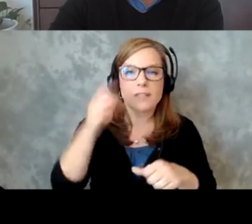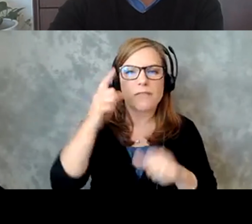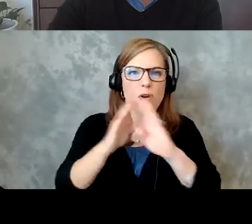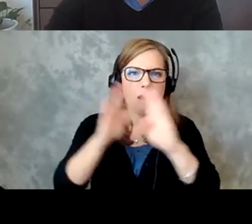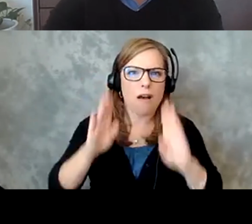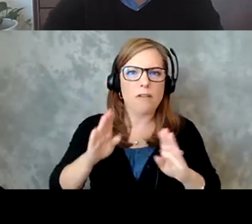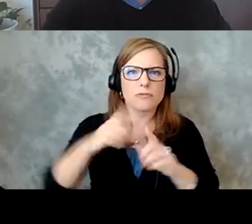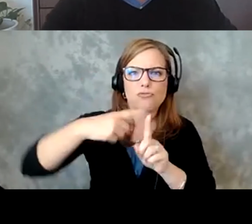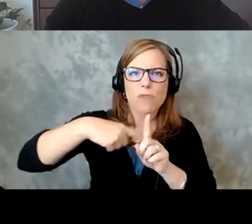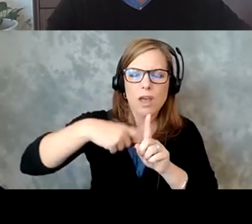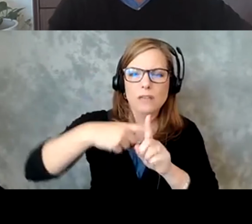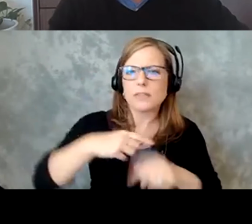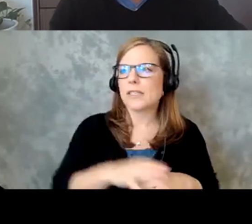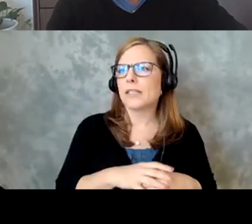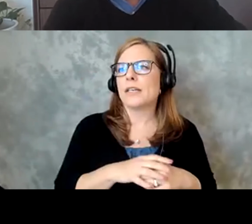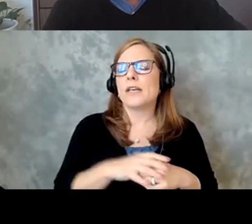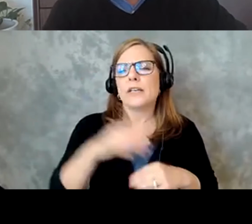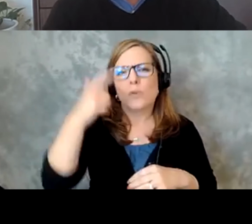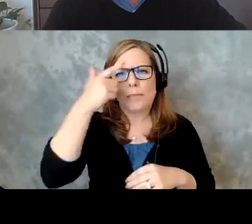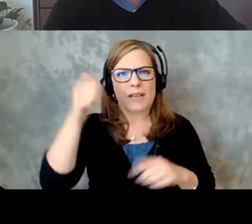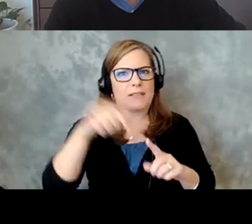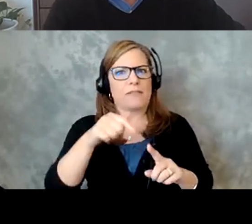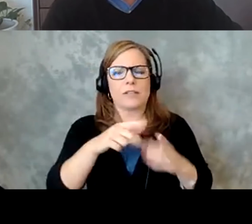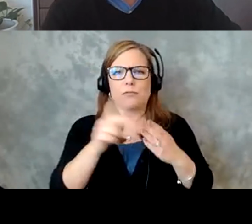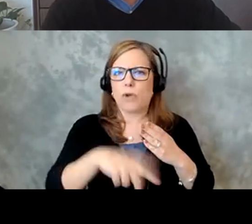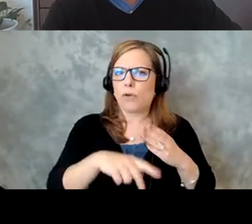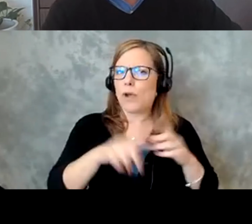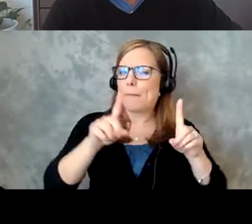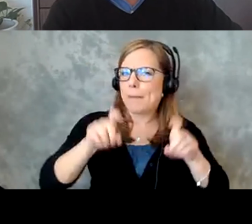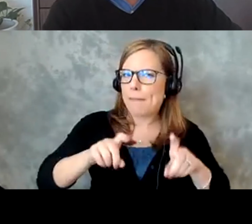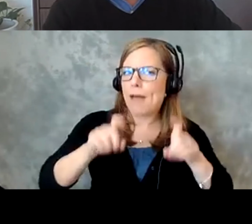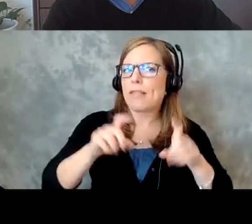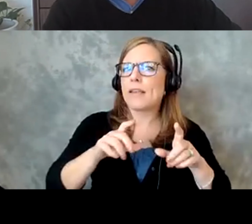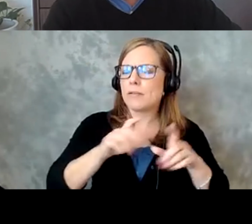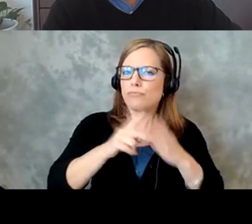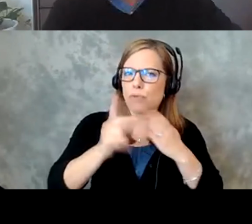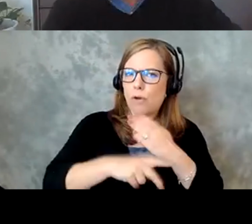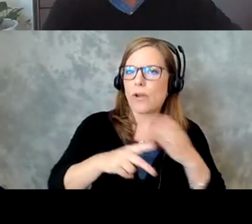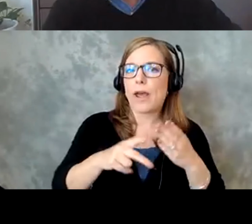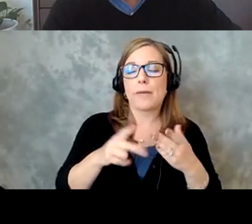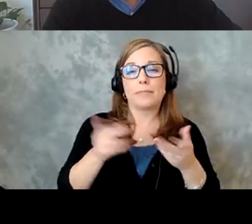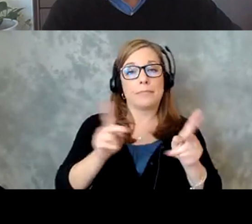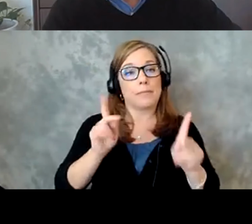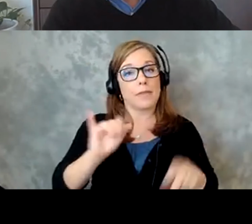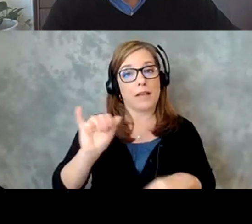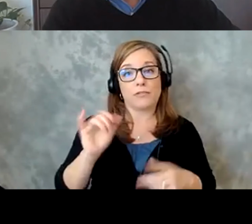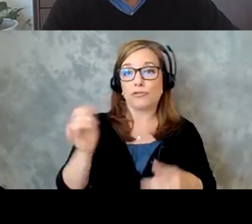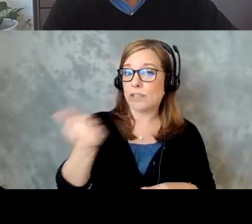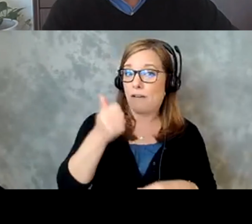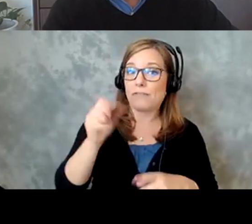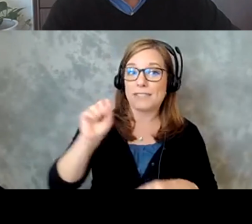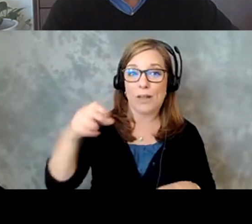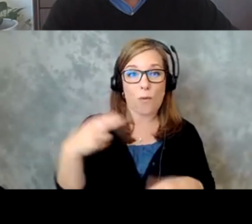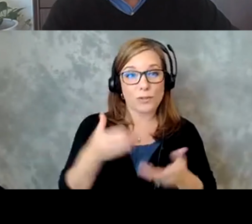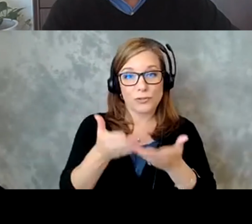these programs and pilots, stakeholders such as yourselves and plans have identified trends and goals